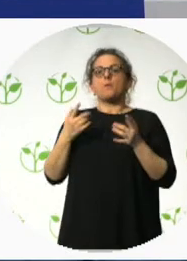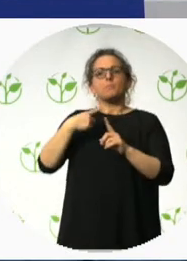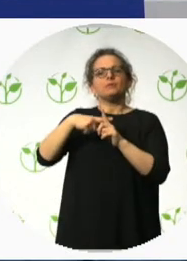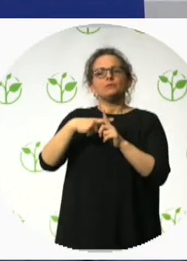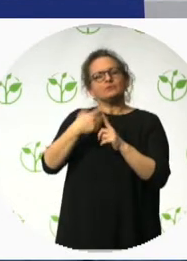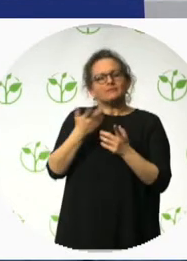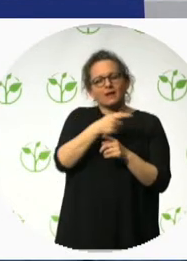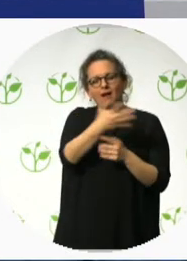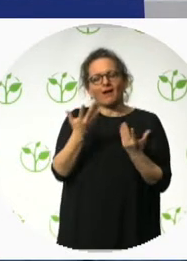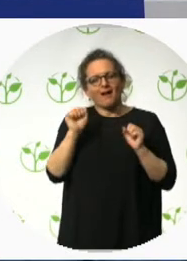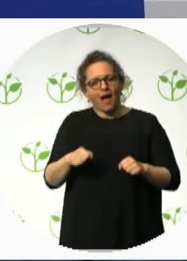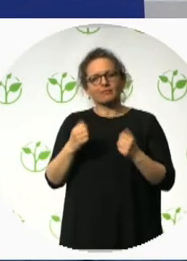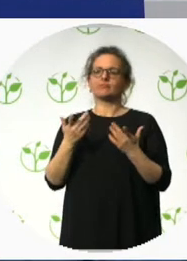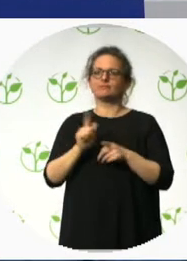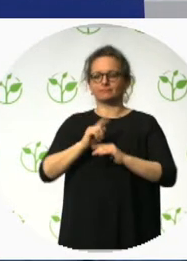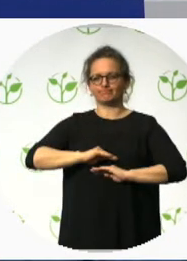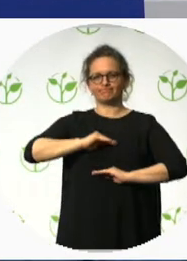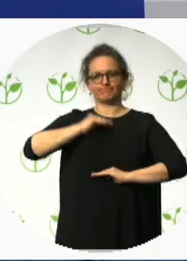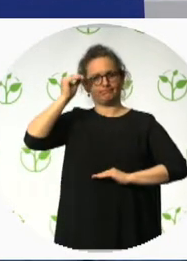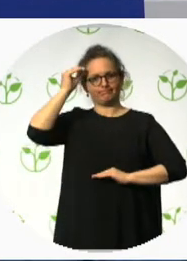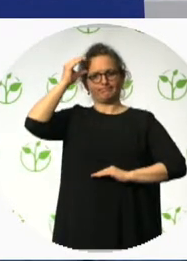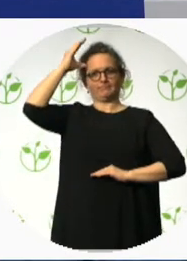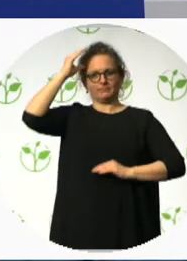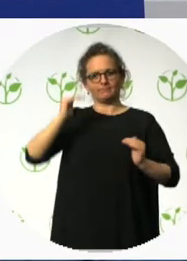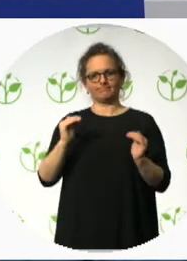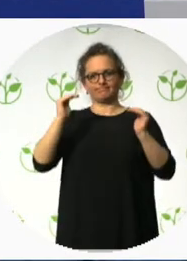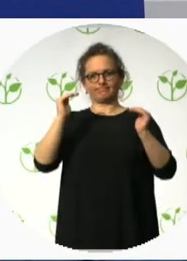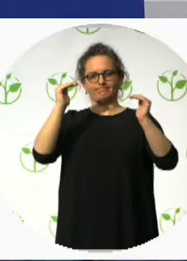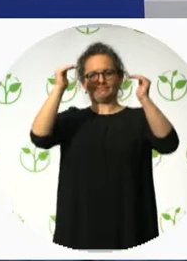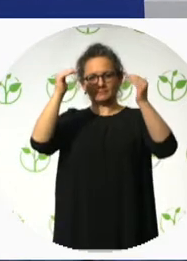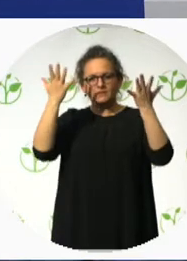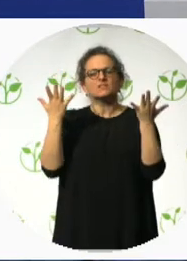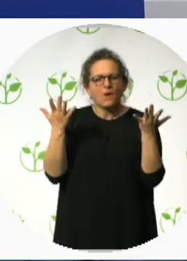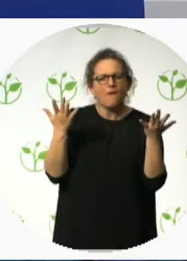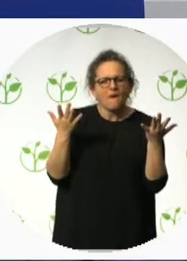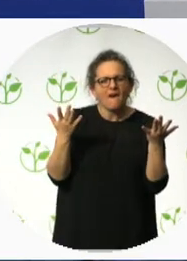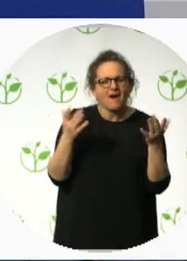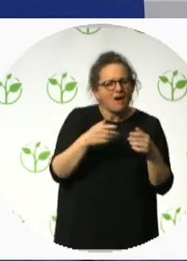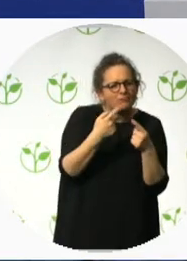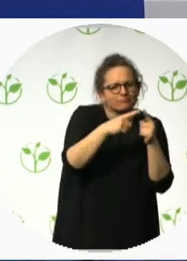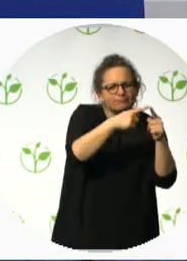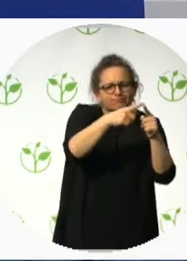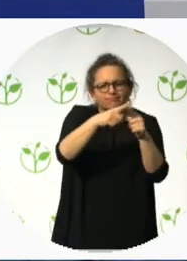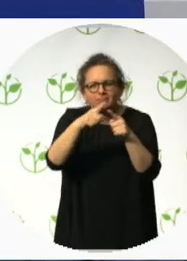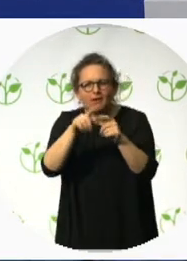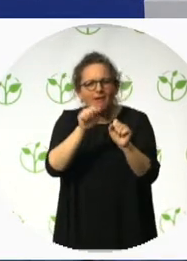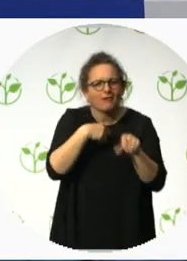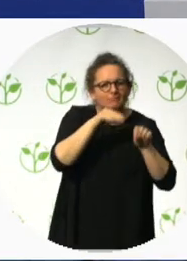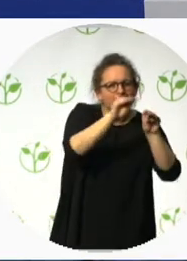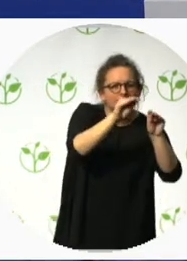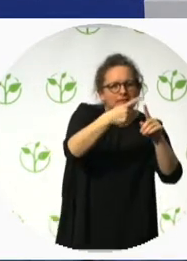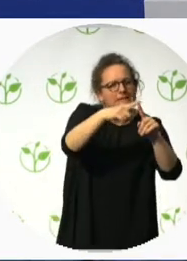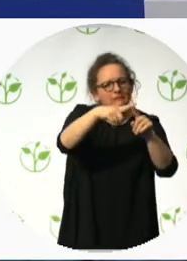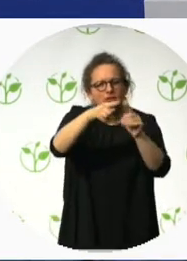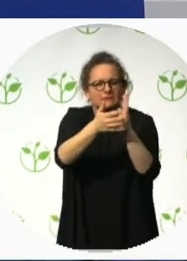language documentation, research skills, etc. And upon graduation, our deaf trainees will go back